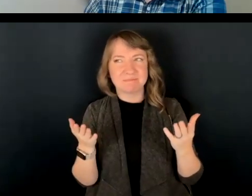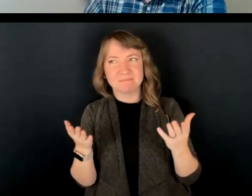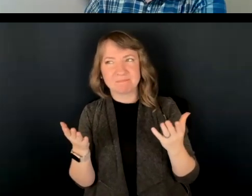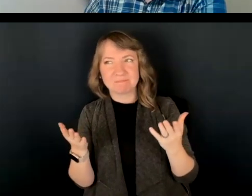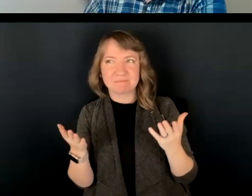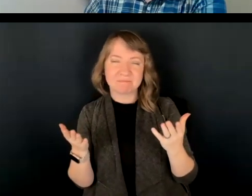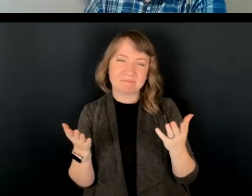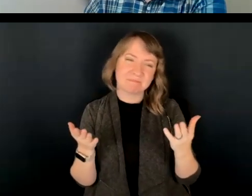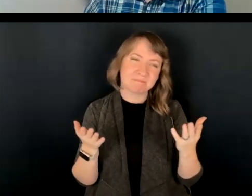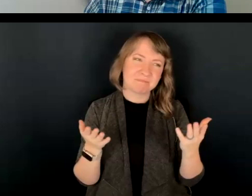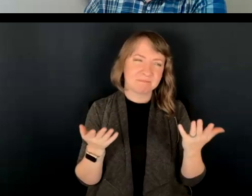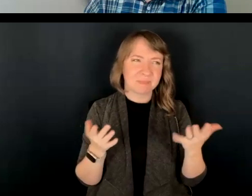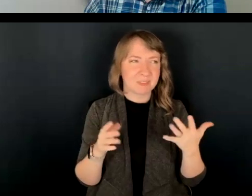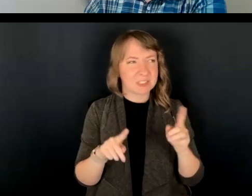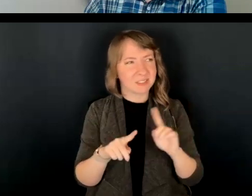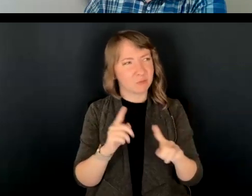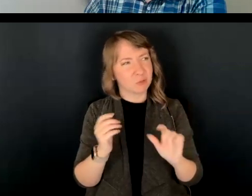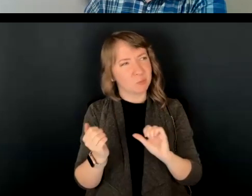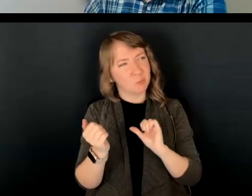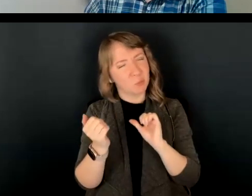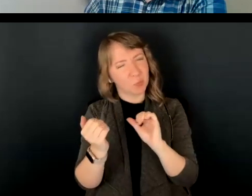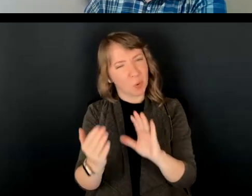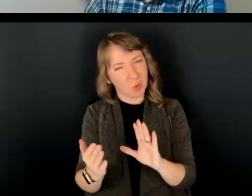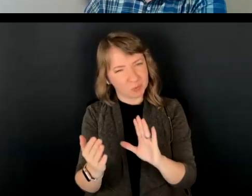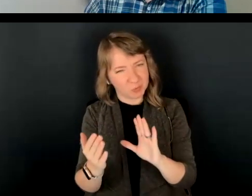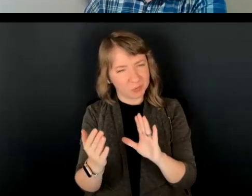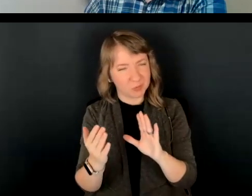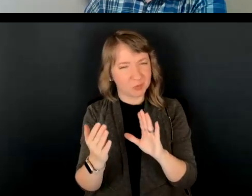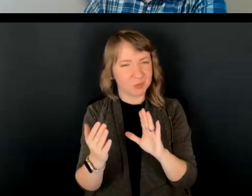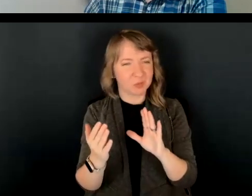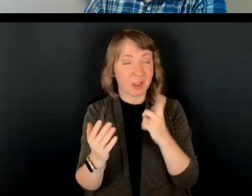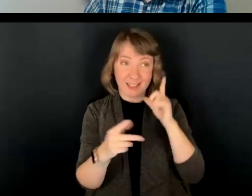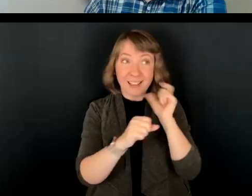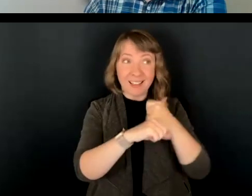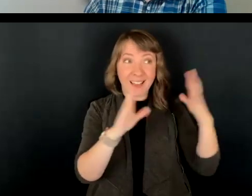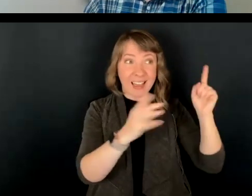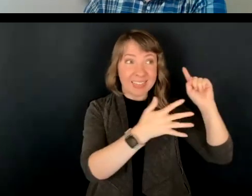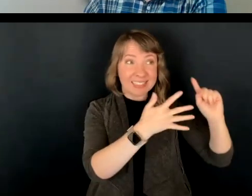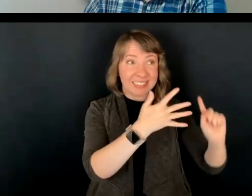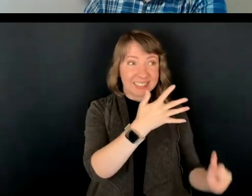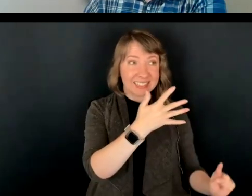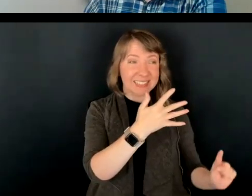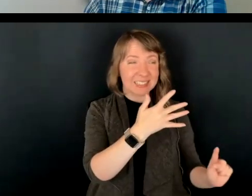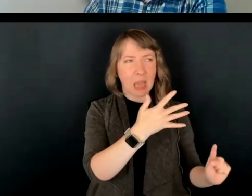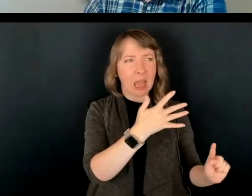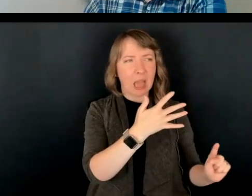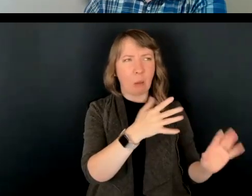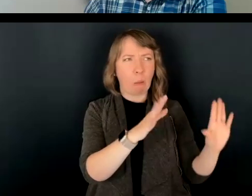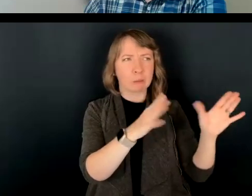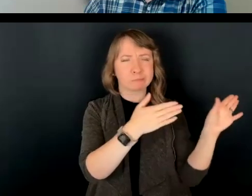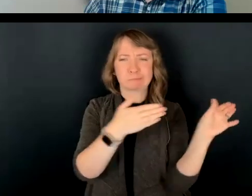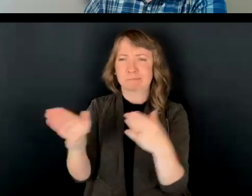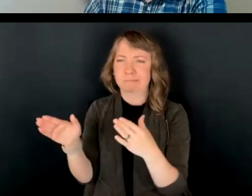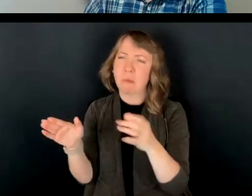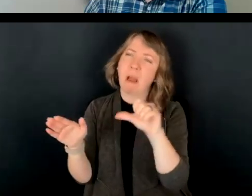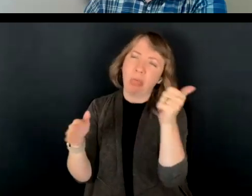flavor of that you were thinking you were going to add this spice to it. It's like, well, no, we're not going to do that. We're going to use some of